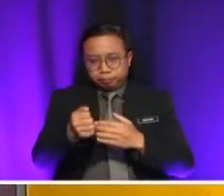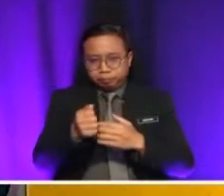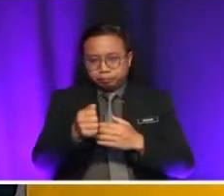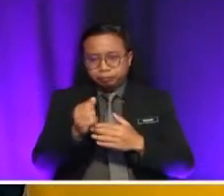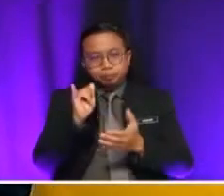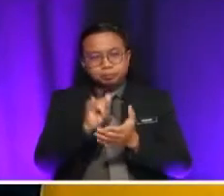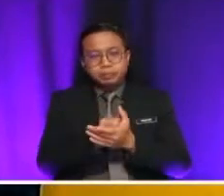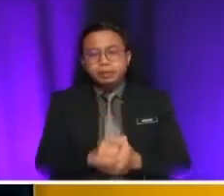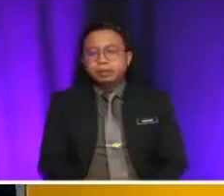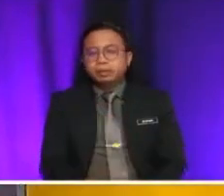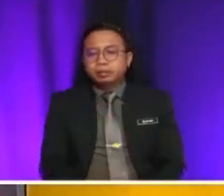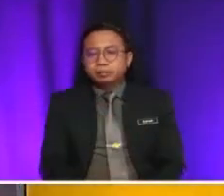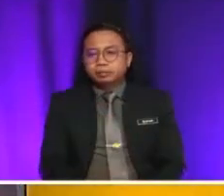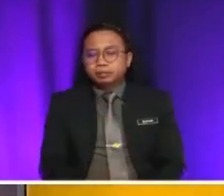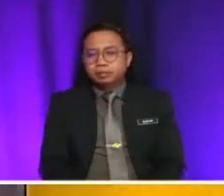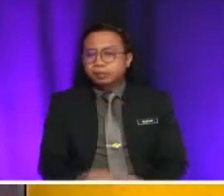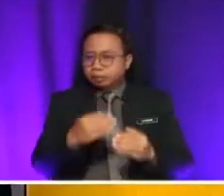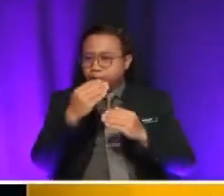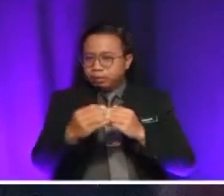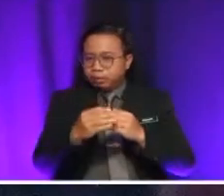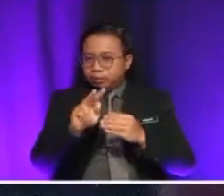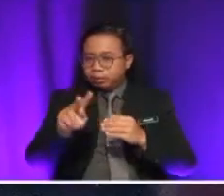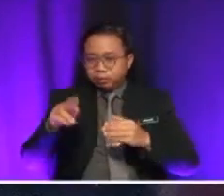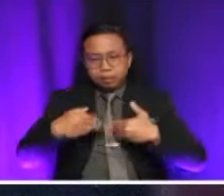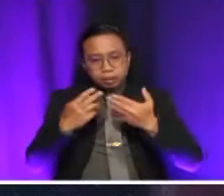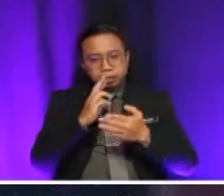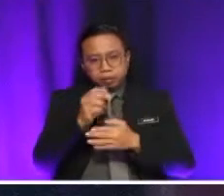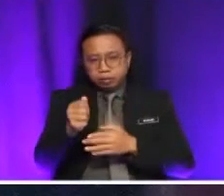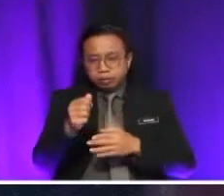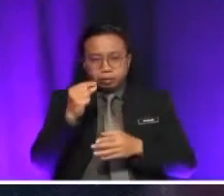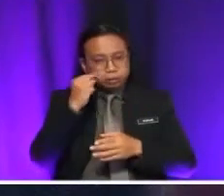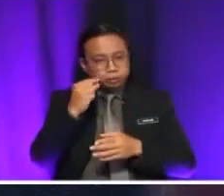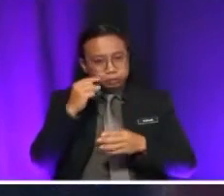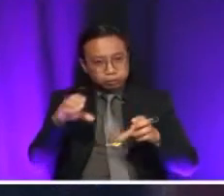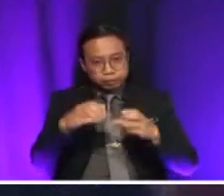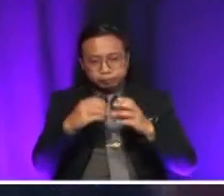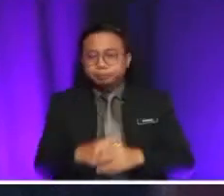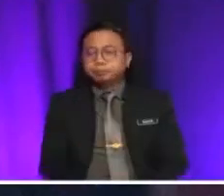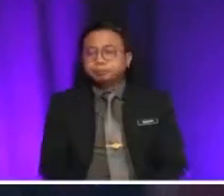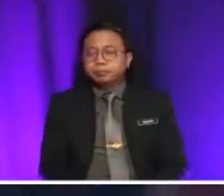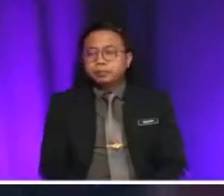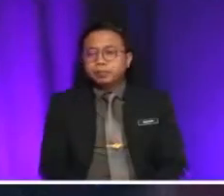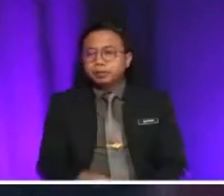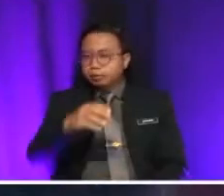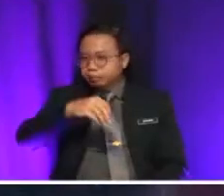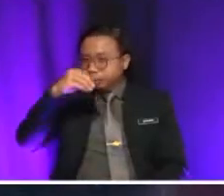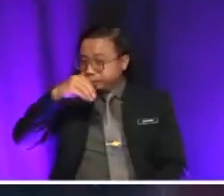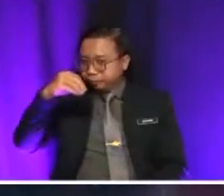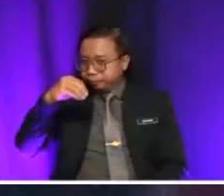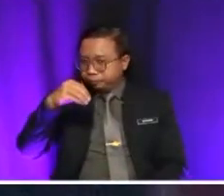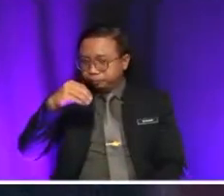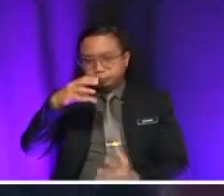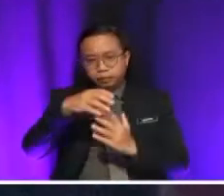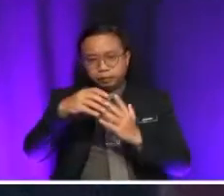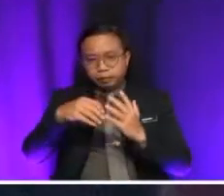right. Okay, so shall we? Move on to the pupils. How are you girls doing? Are we going to pick sticks or are we just going to